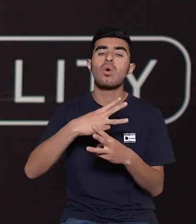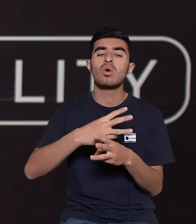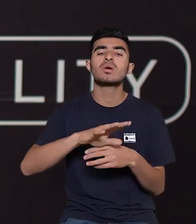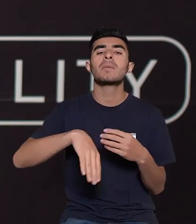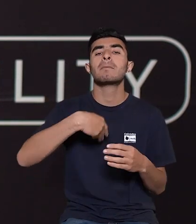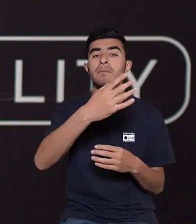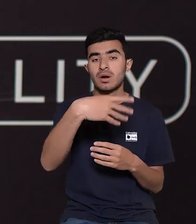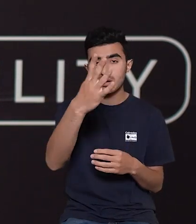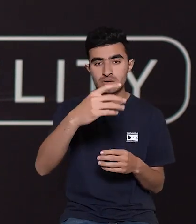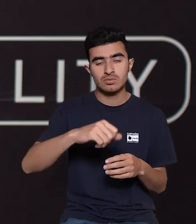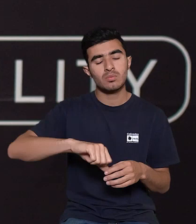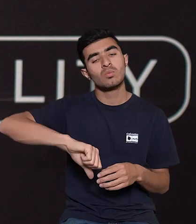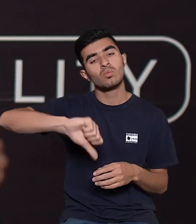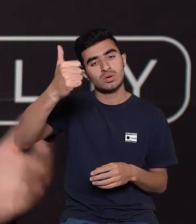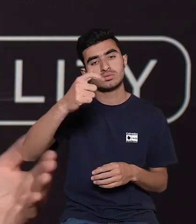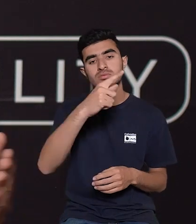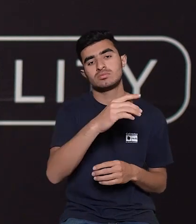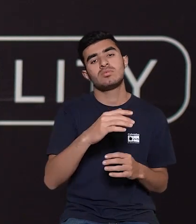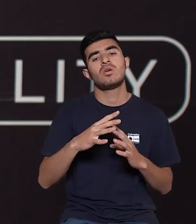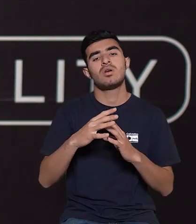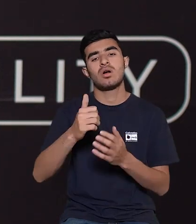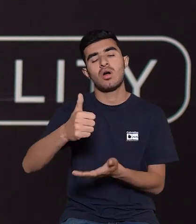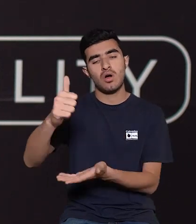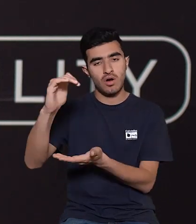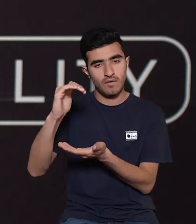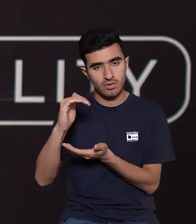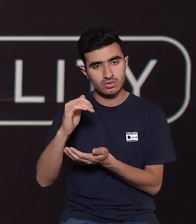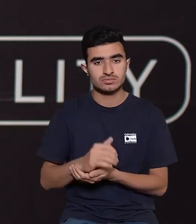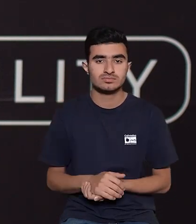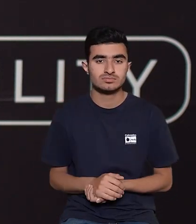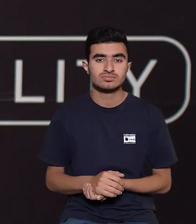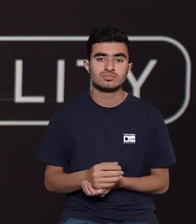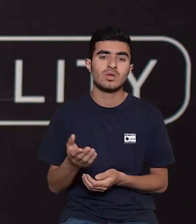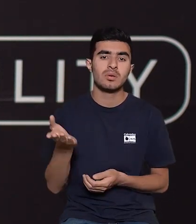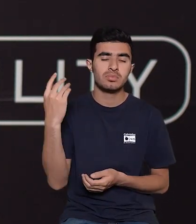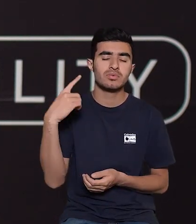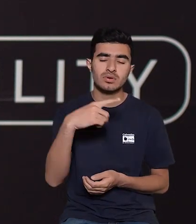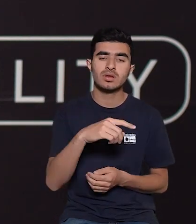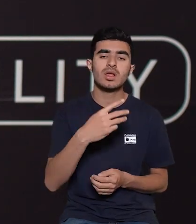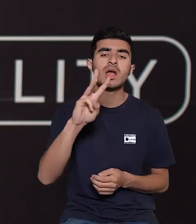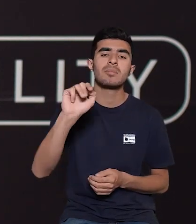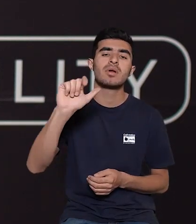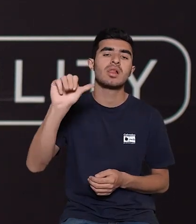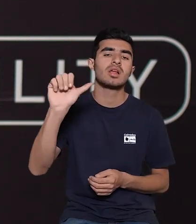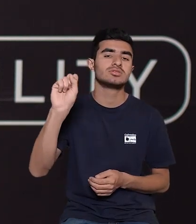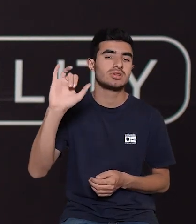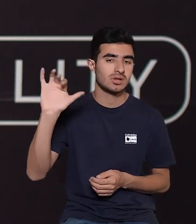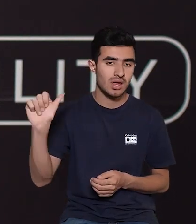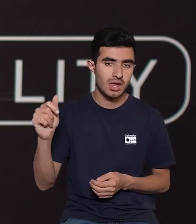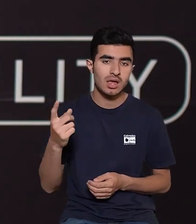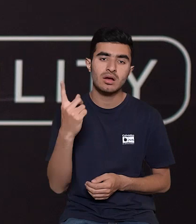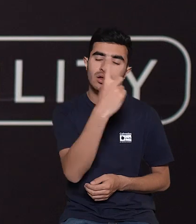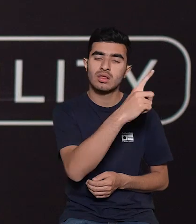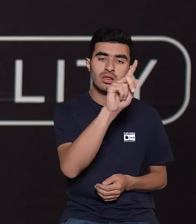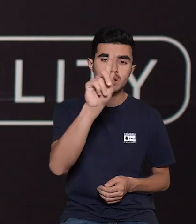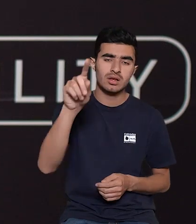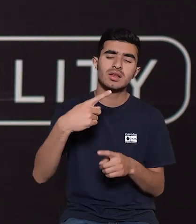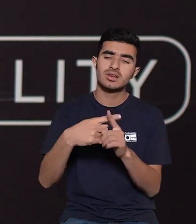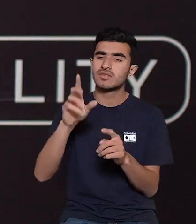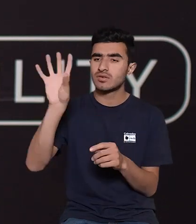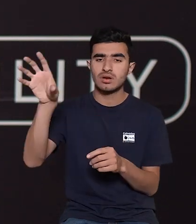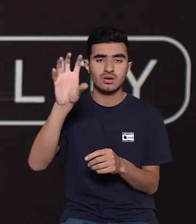book ever published outside an Anglophone country to win that award. Before that, it was Zen Cho's Spirits Abroad that was published in